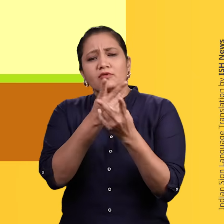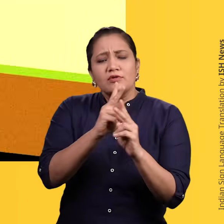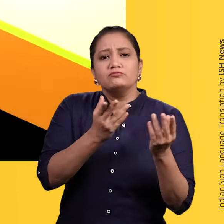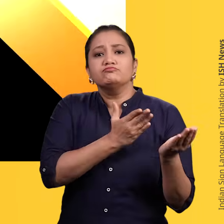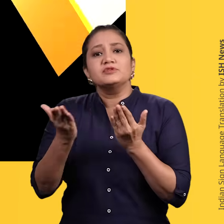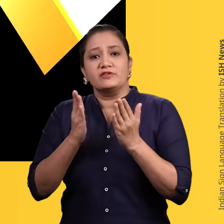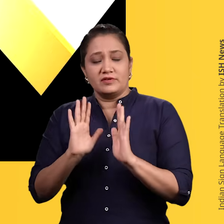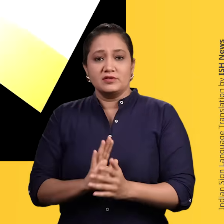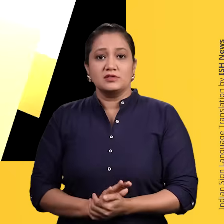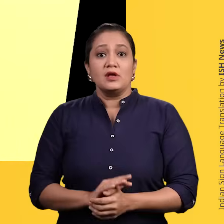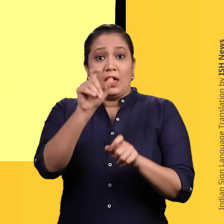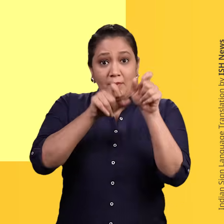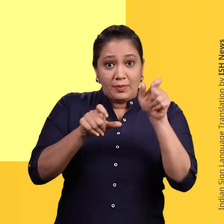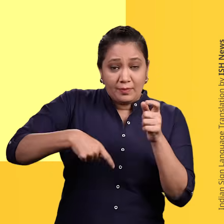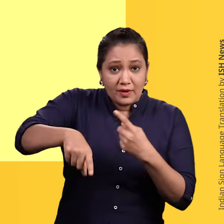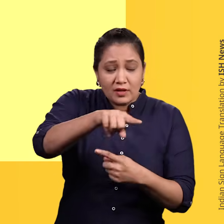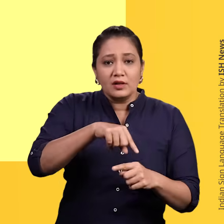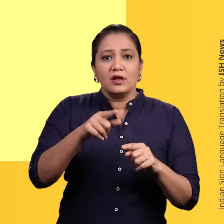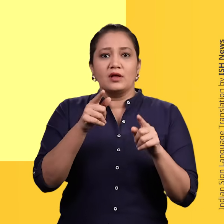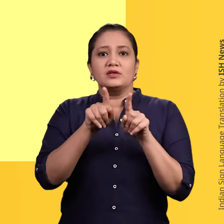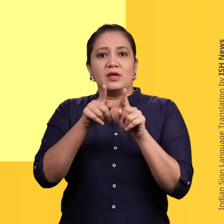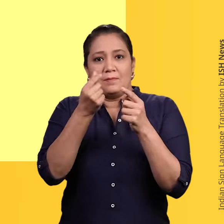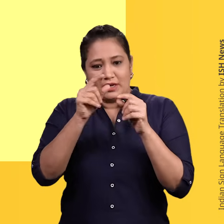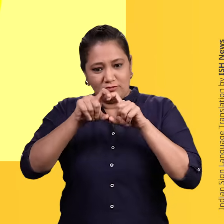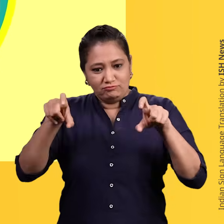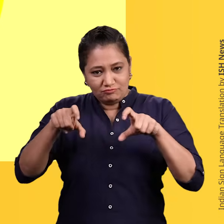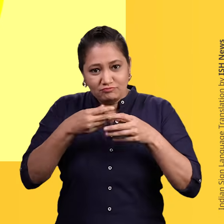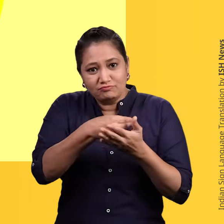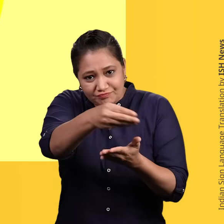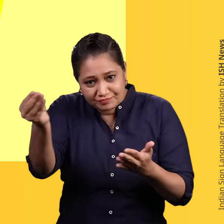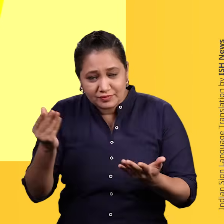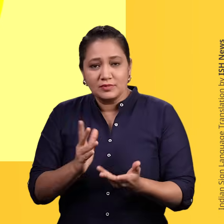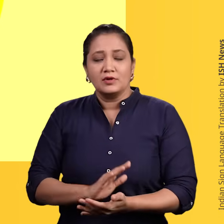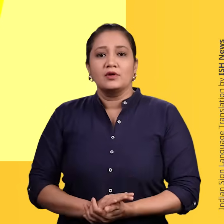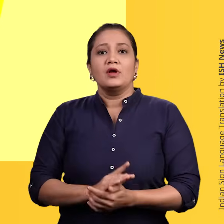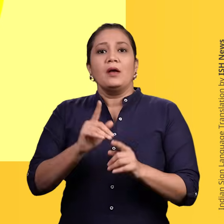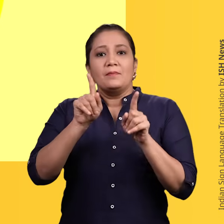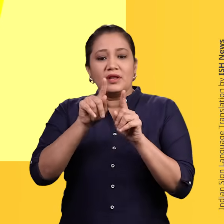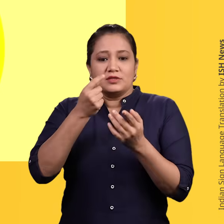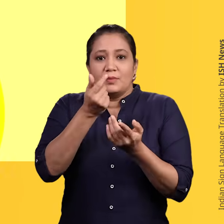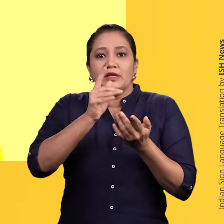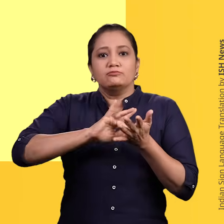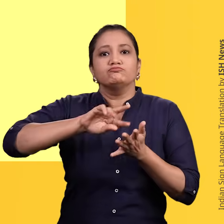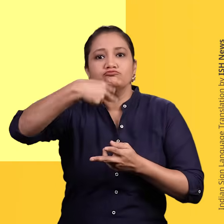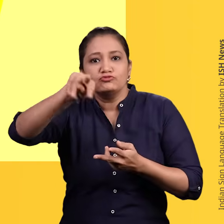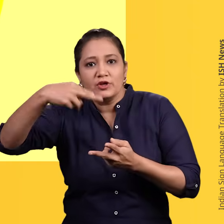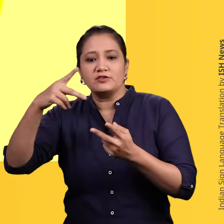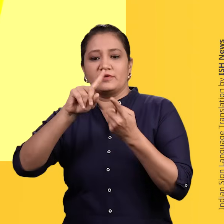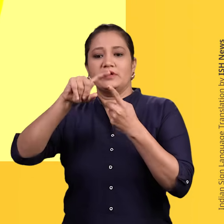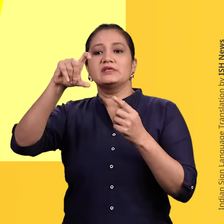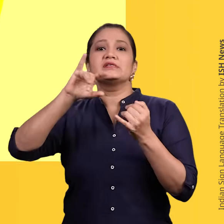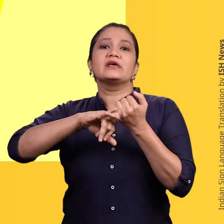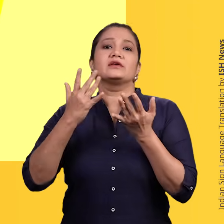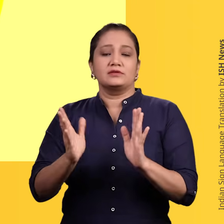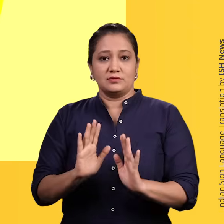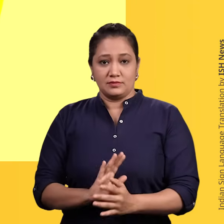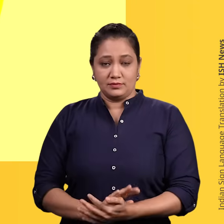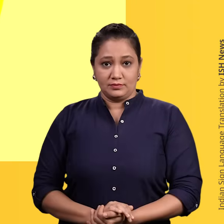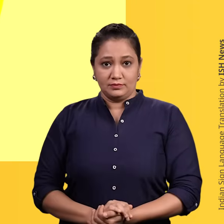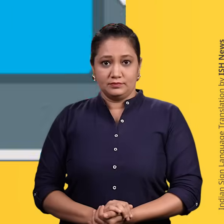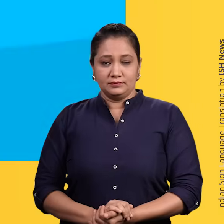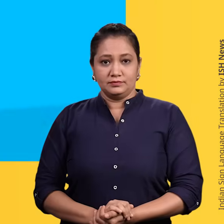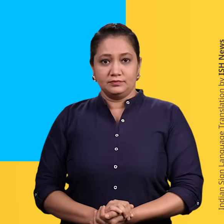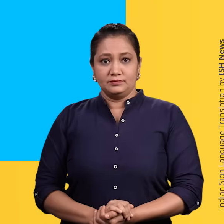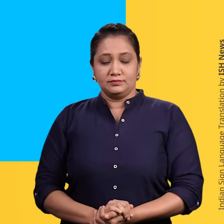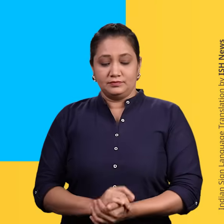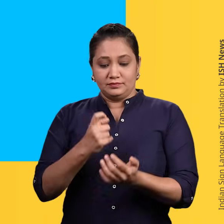provides various services which help people like issuing currency and processing electronic payments,